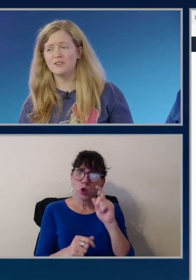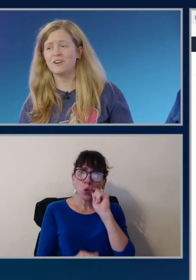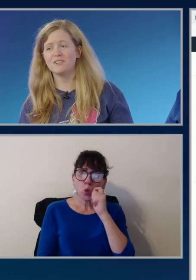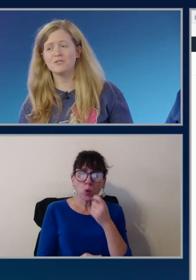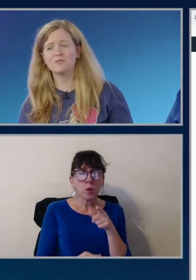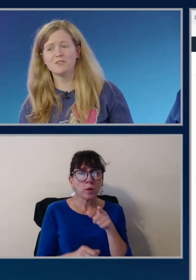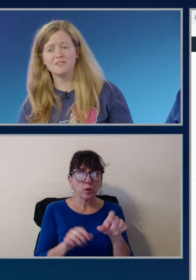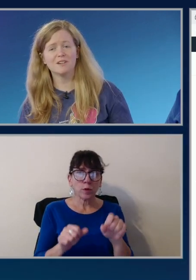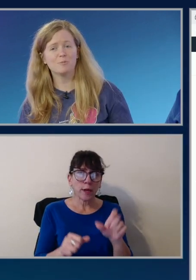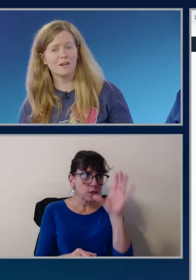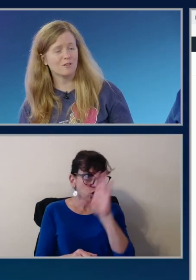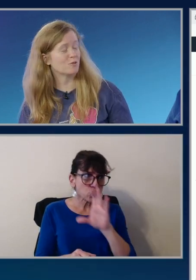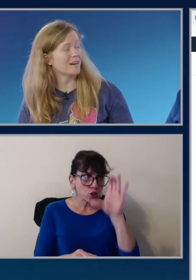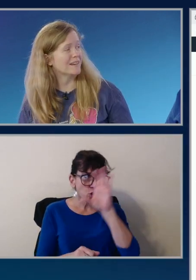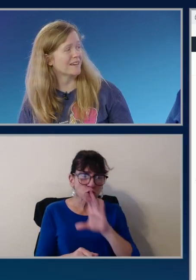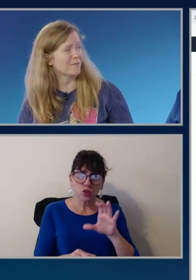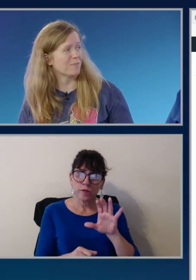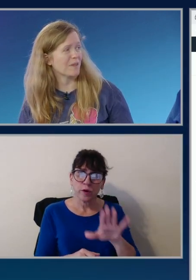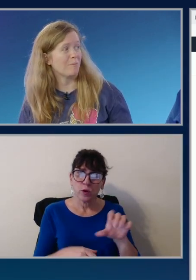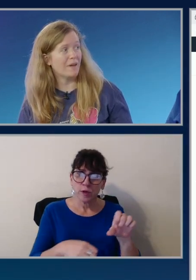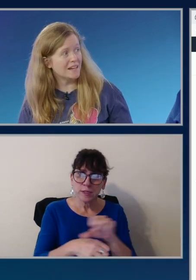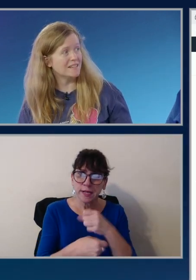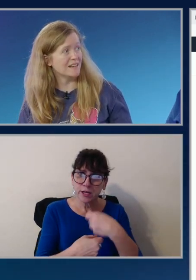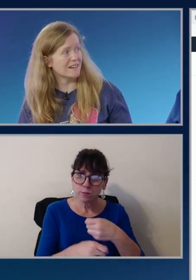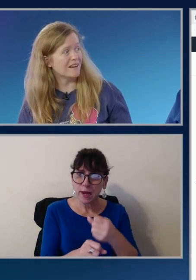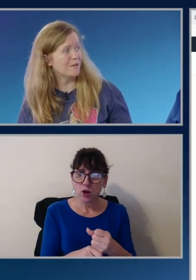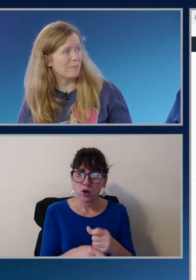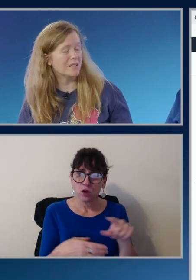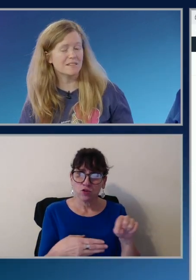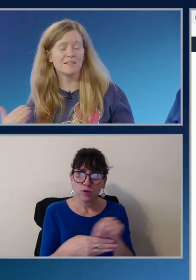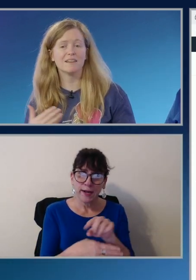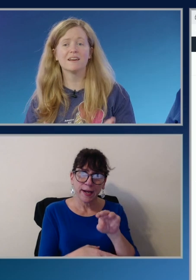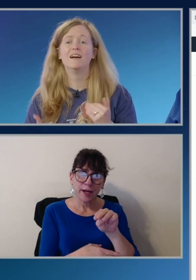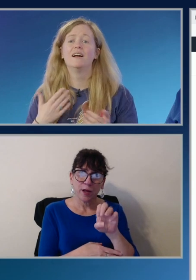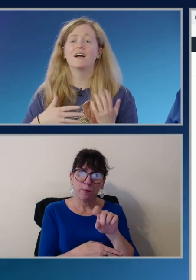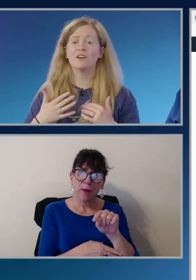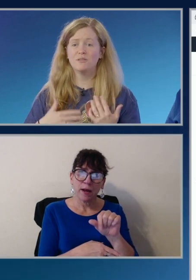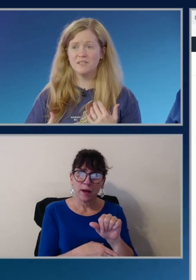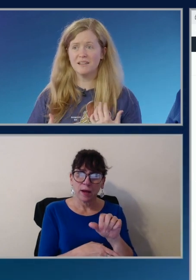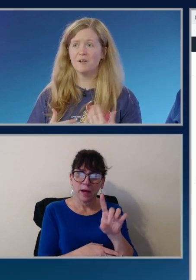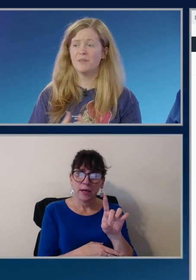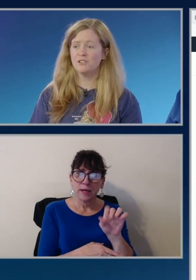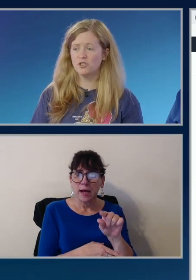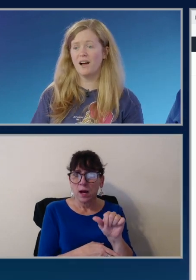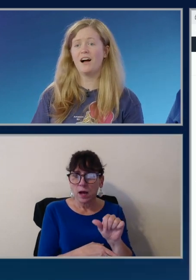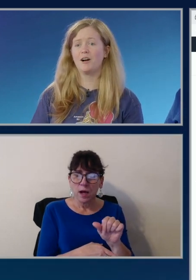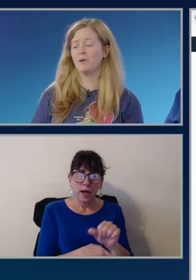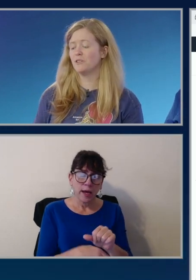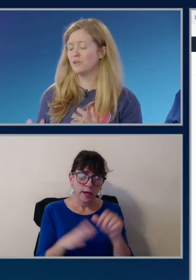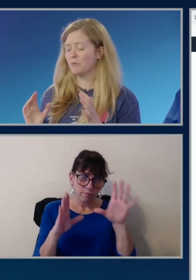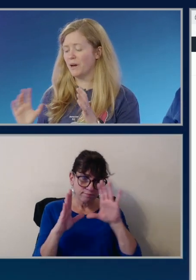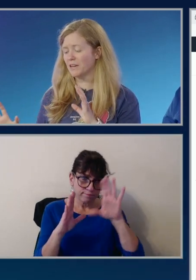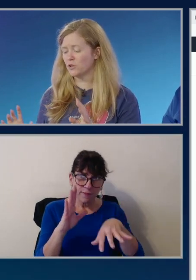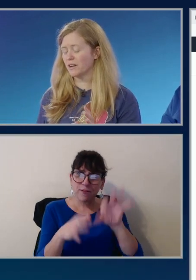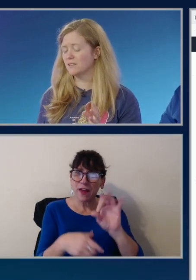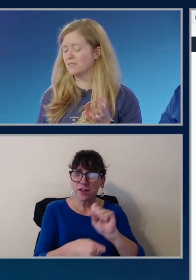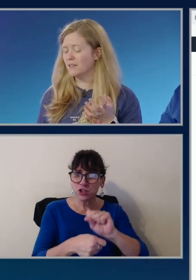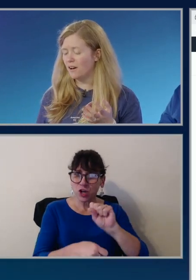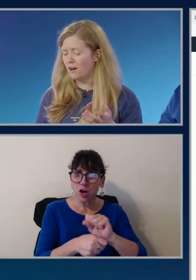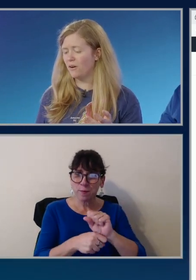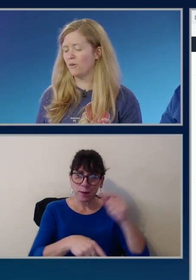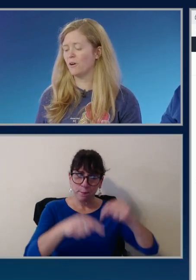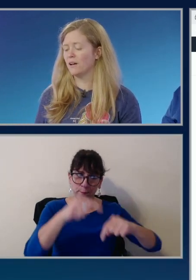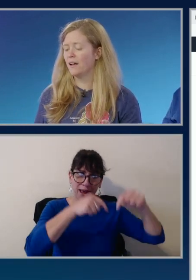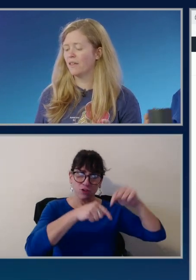go search through your SageMaker training metadata, basically, and go dig up that job, and you can backtrack and